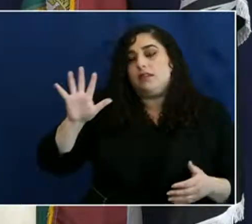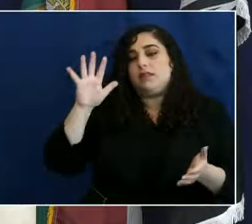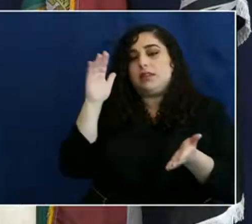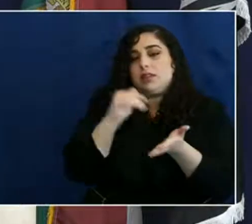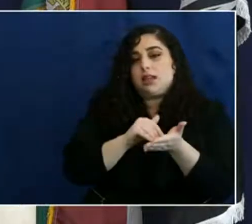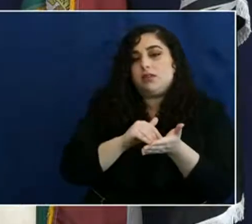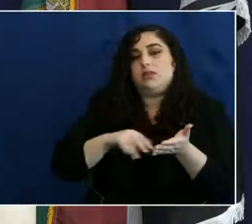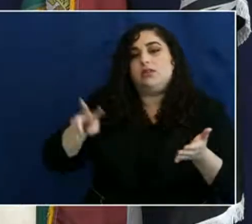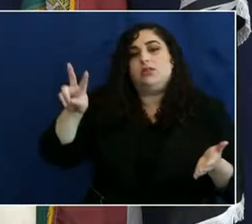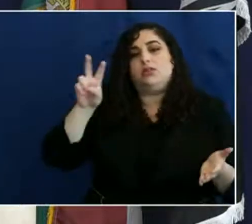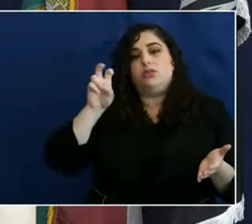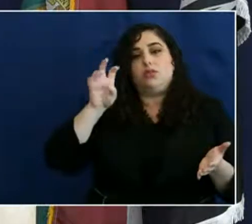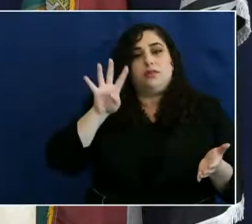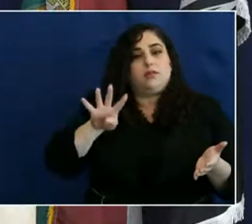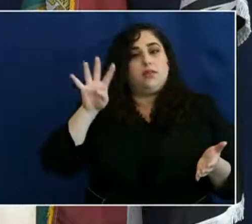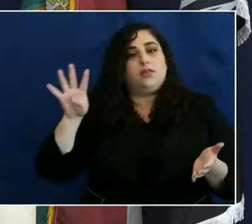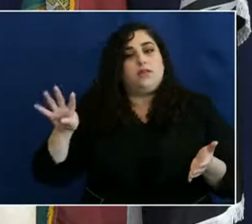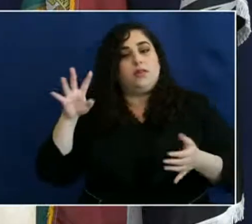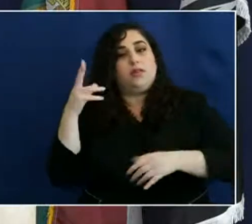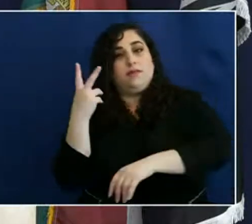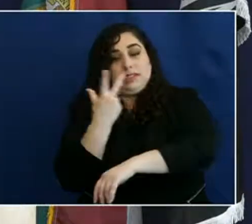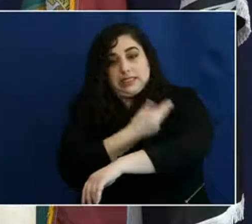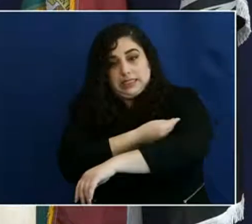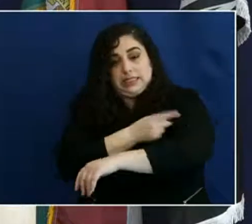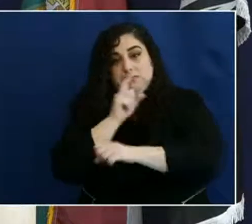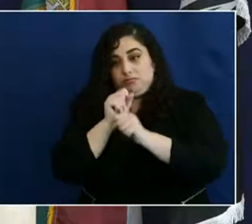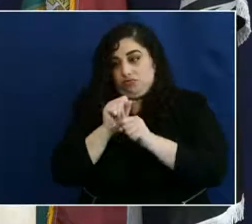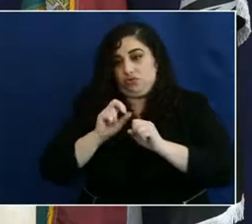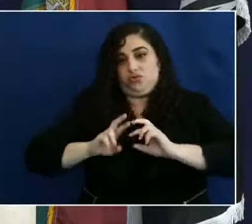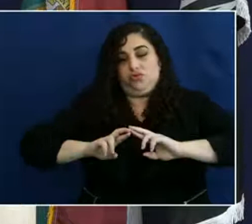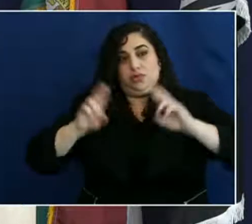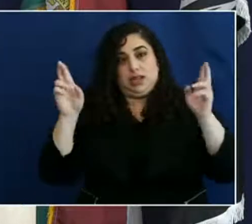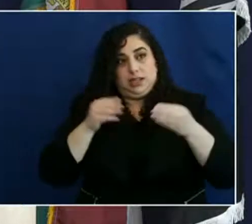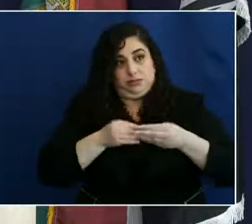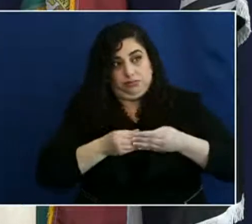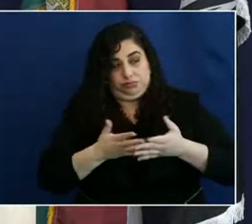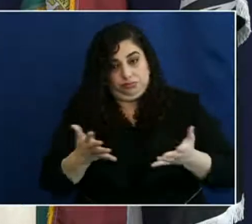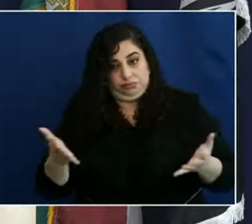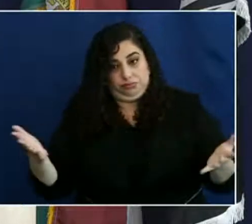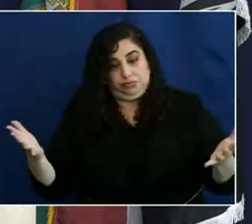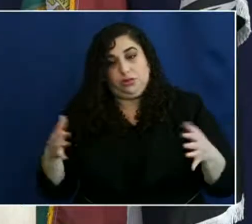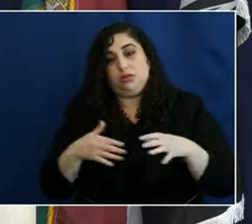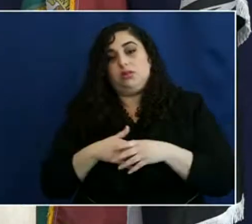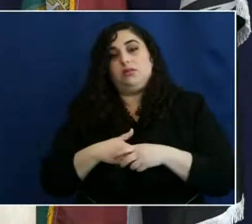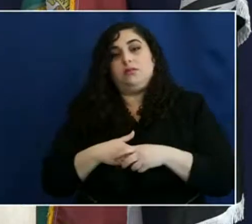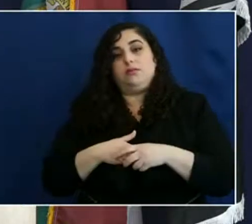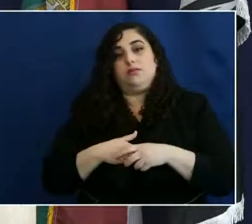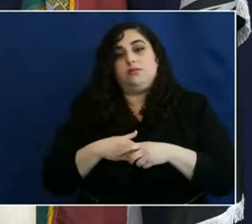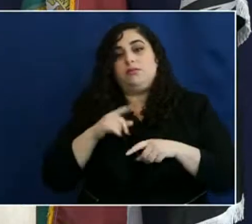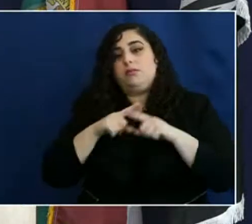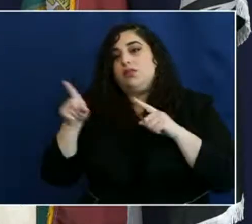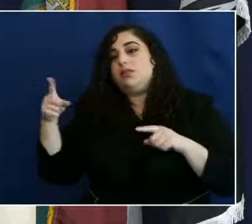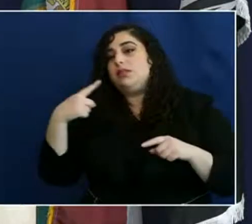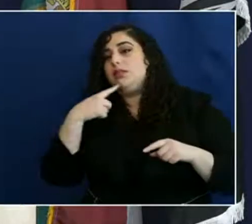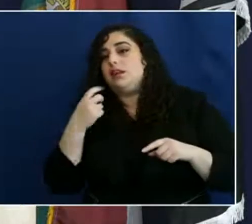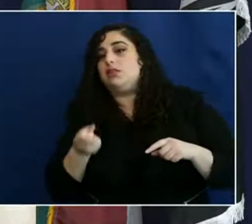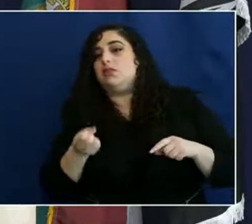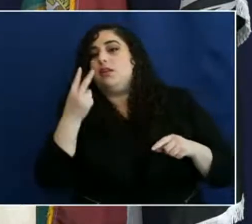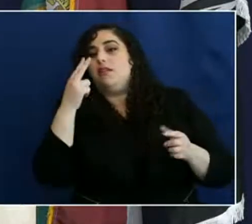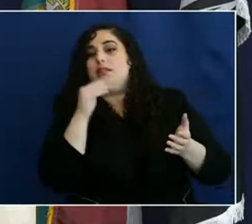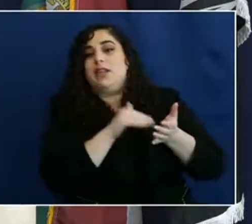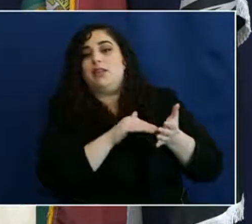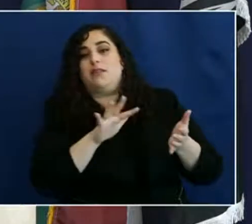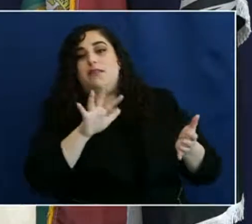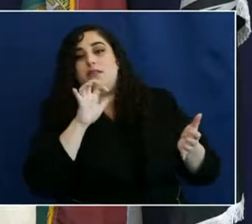145,244 vaccines to be administered. I think it was just said that about 12,500 doses are